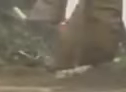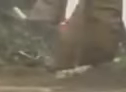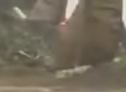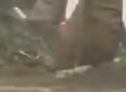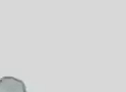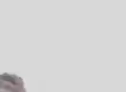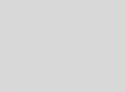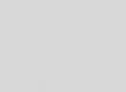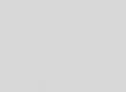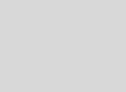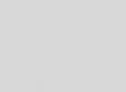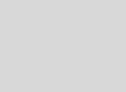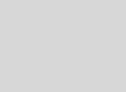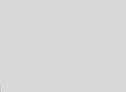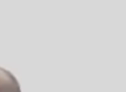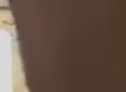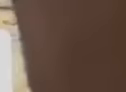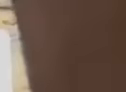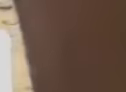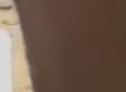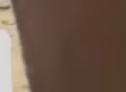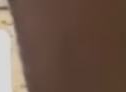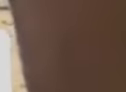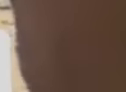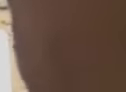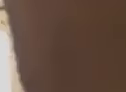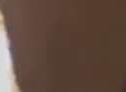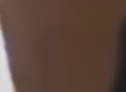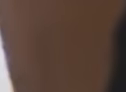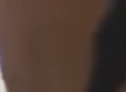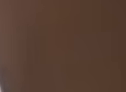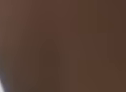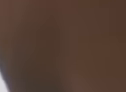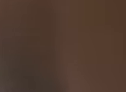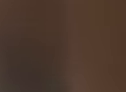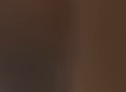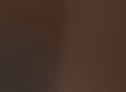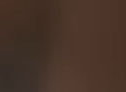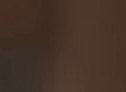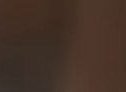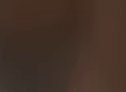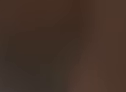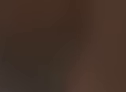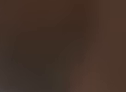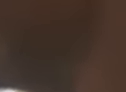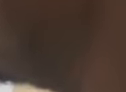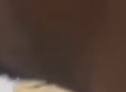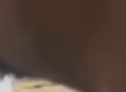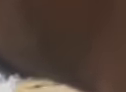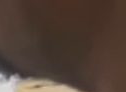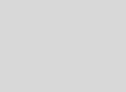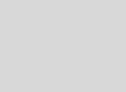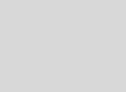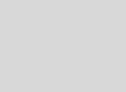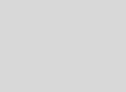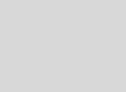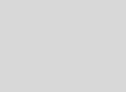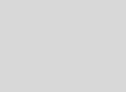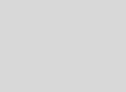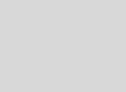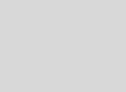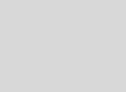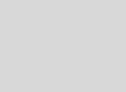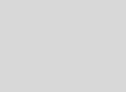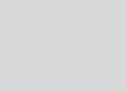And where's your mask? You know what? 10 things to remember when you're by the beach. If you're sick, stay home. Wear a